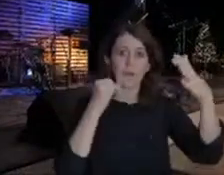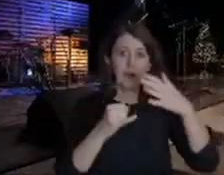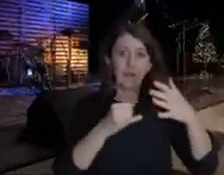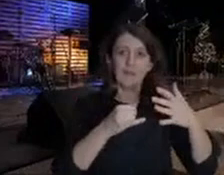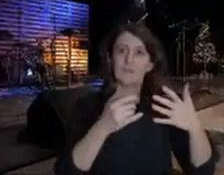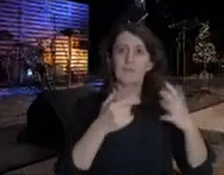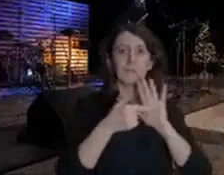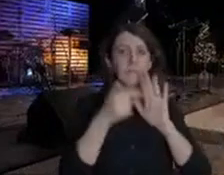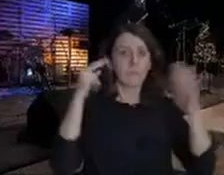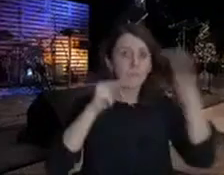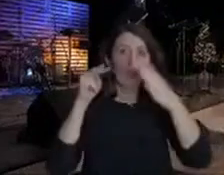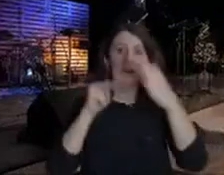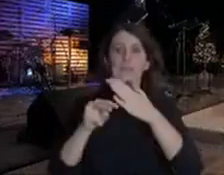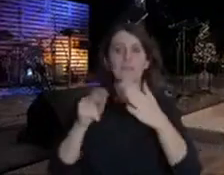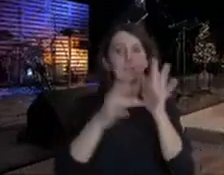pages.